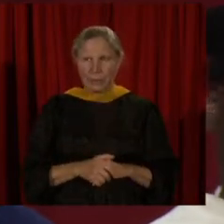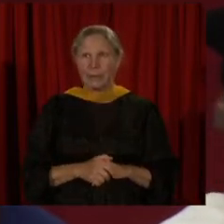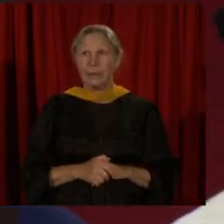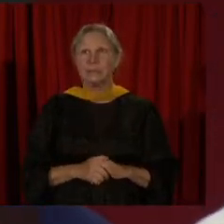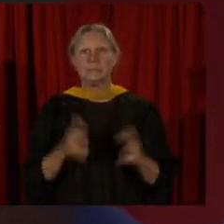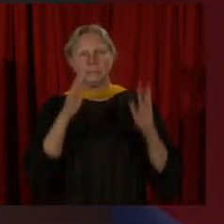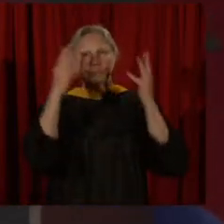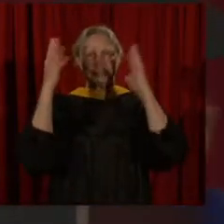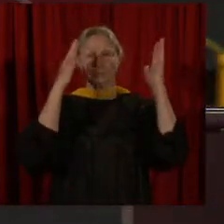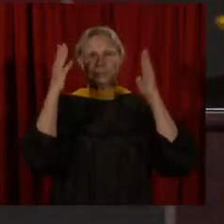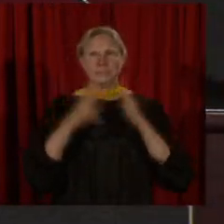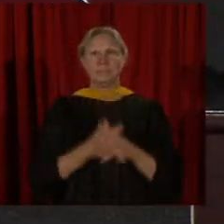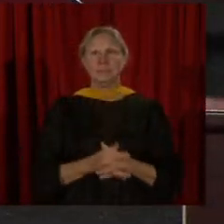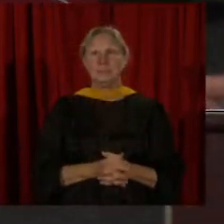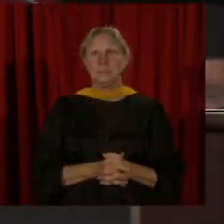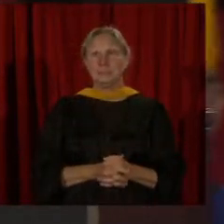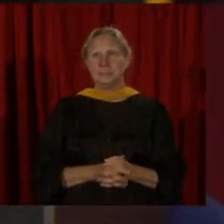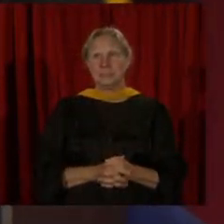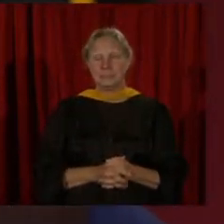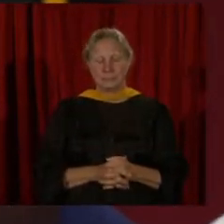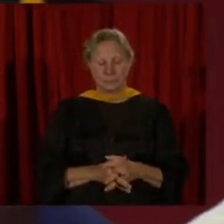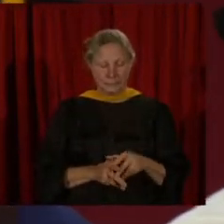Thank you, Grace.